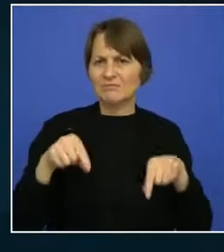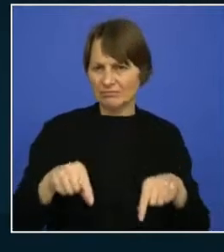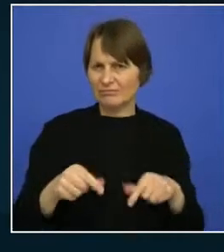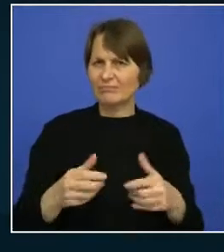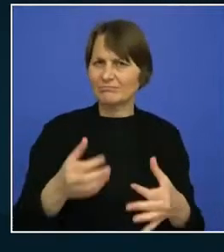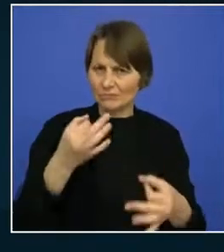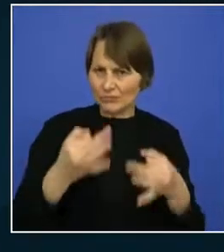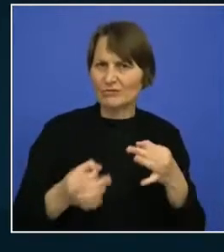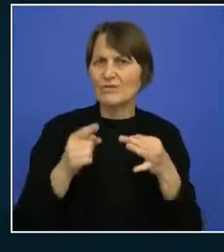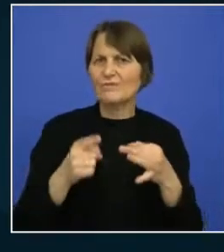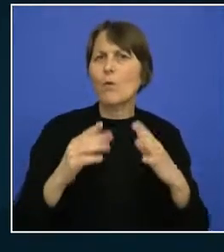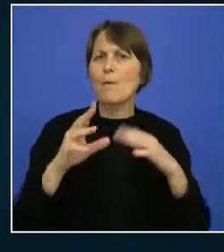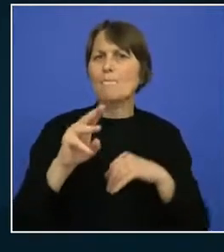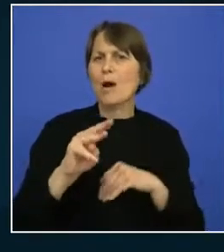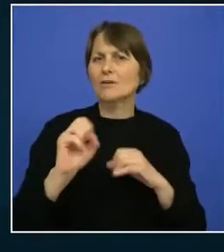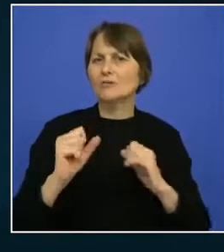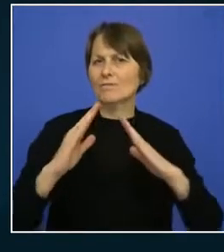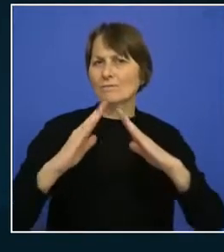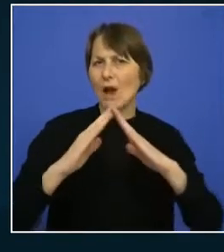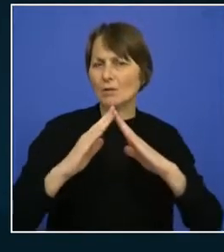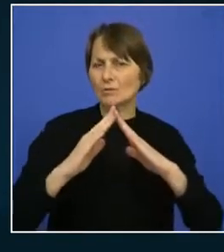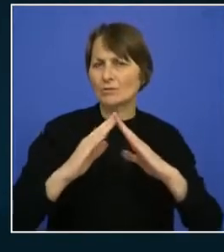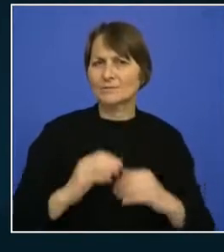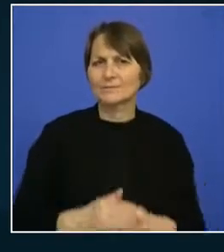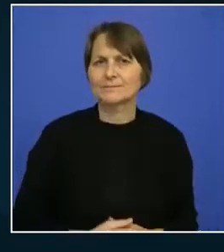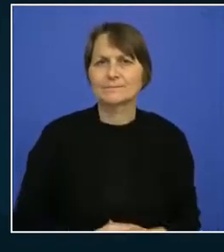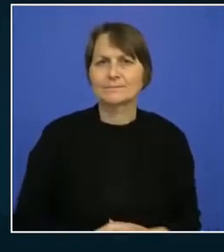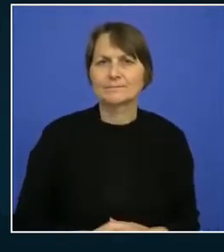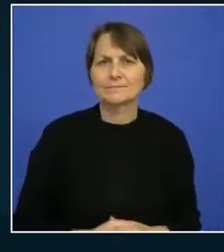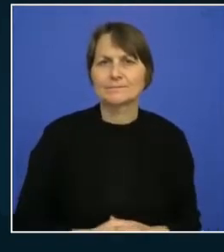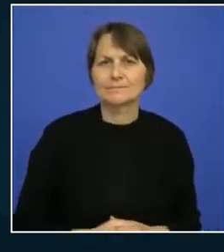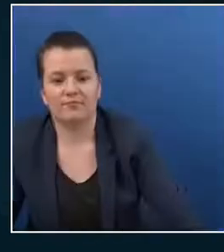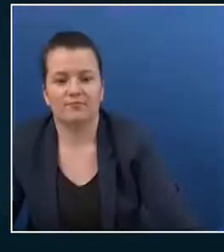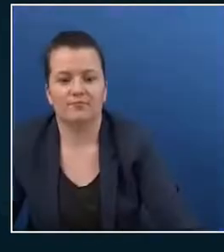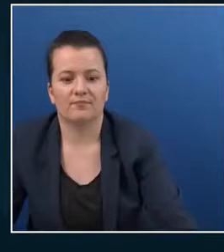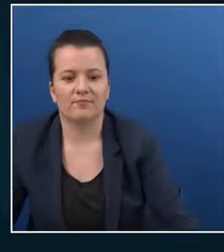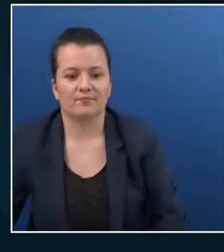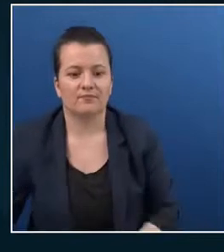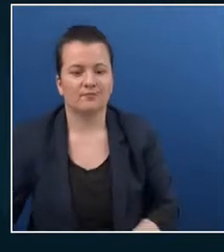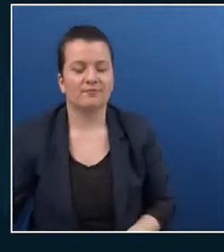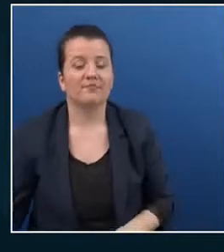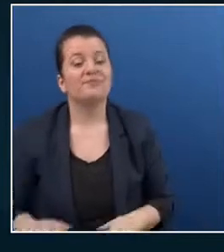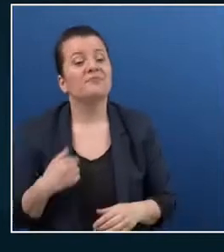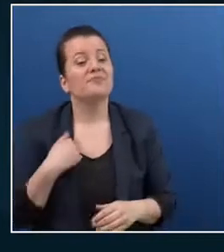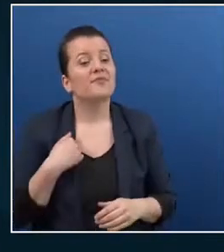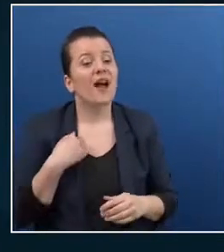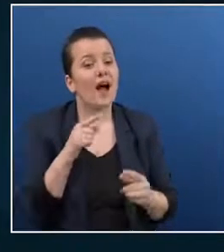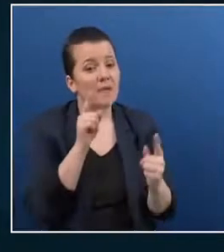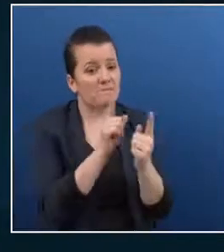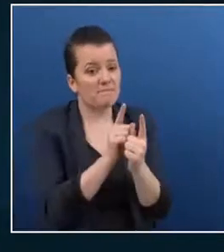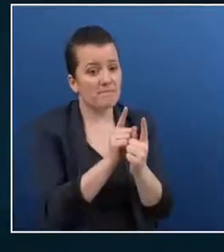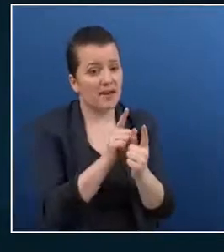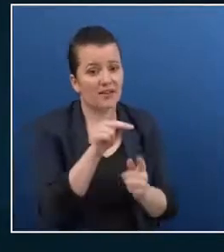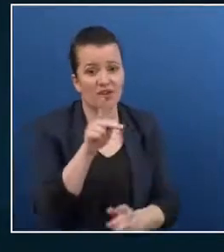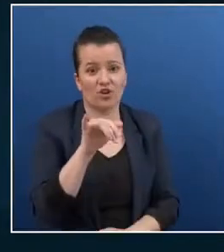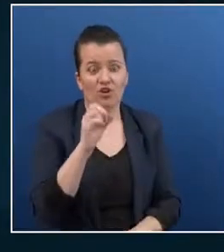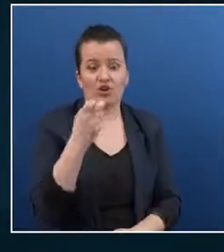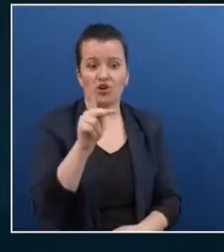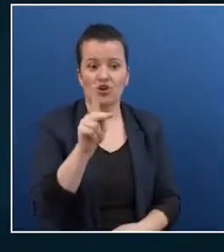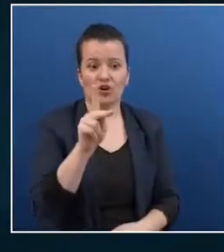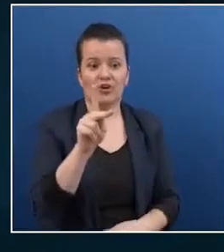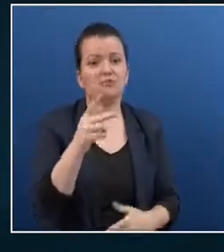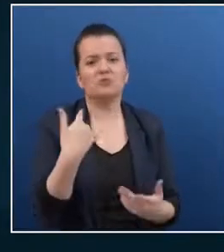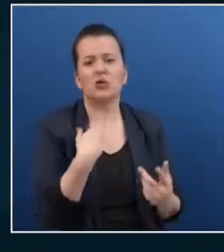beginning of the project, I met with him. I had lunch, and I said, I don't know anything about catching bad guys, but